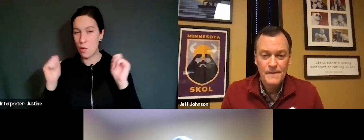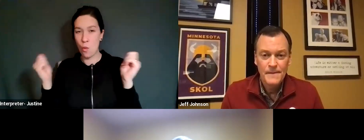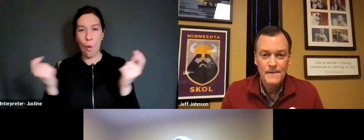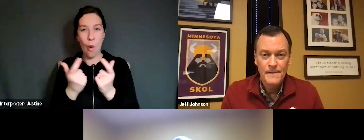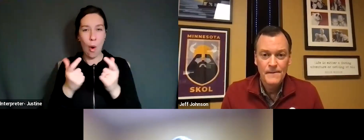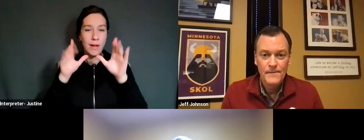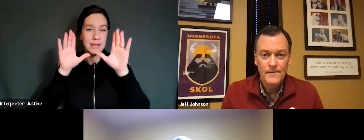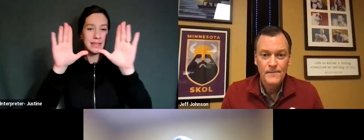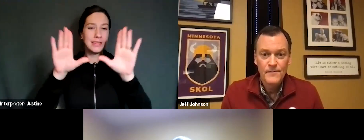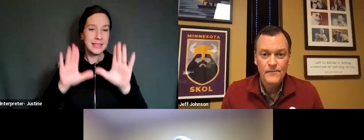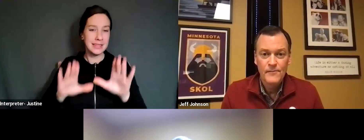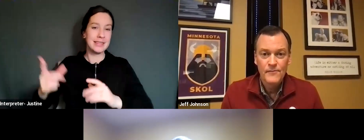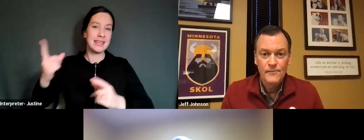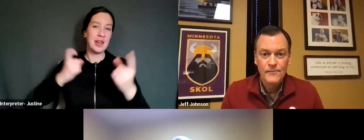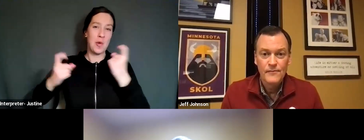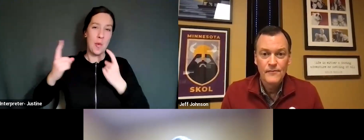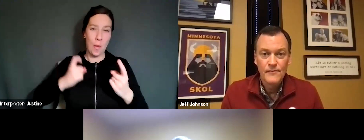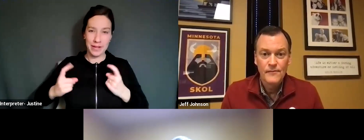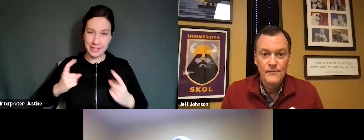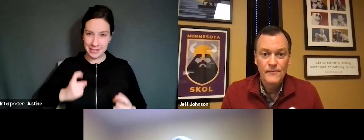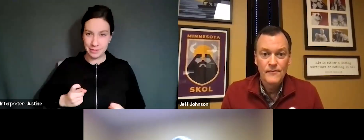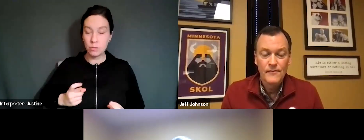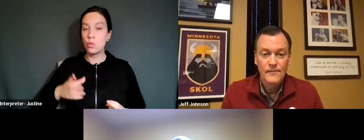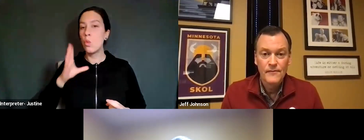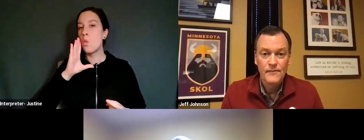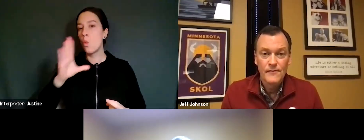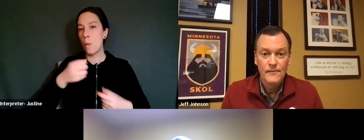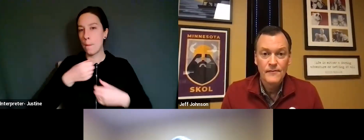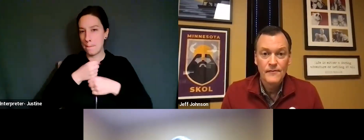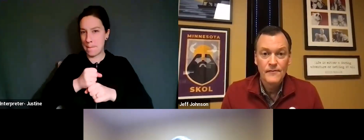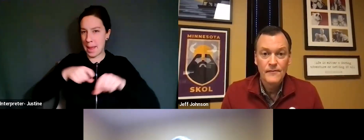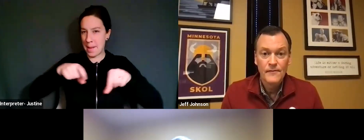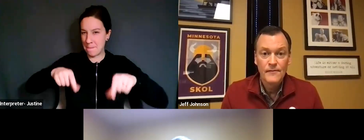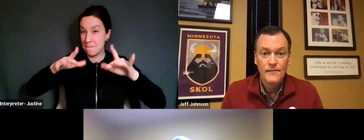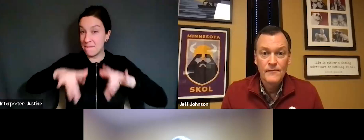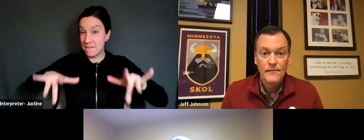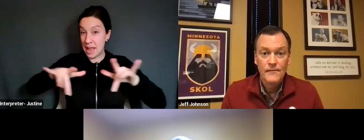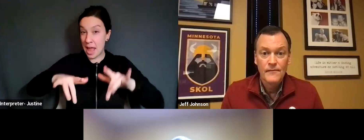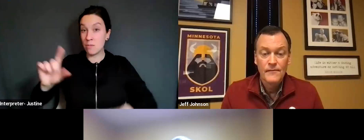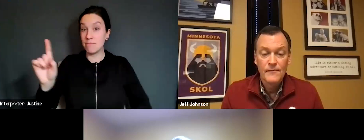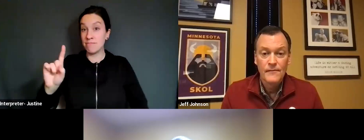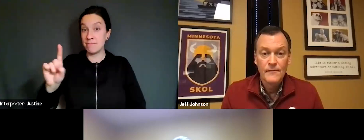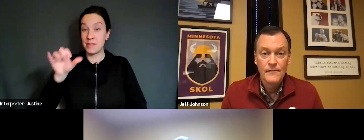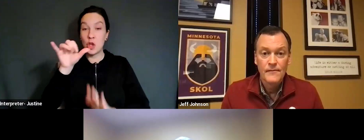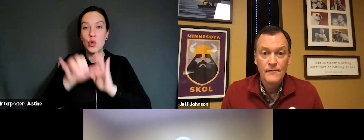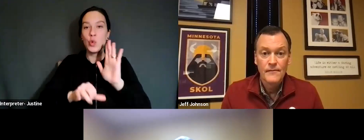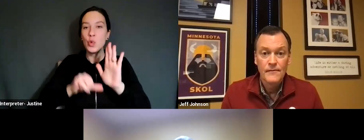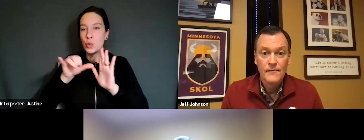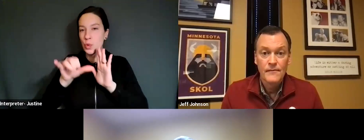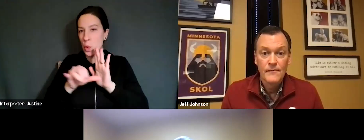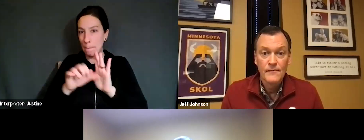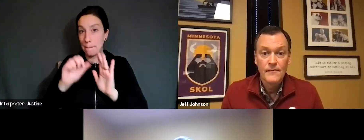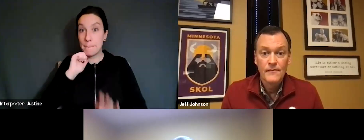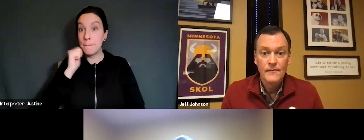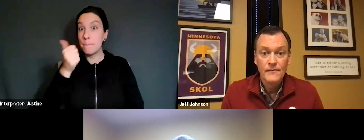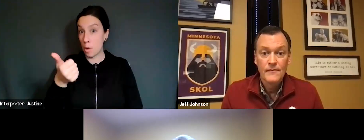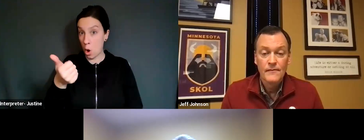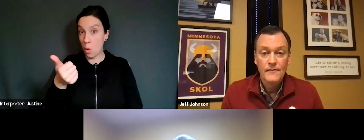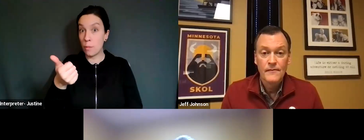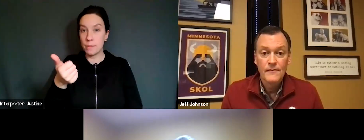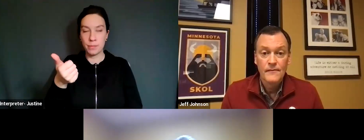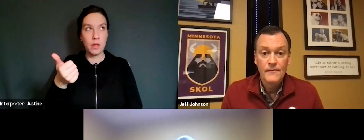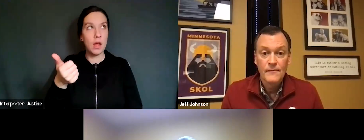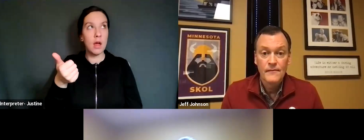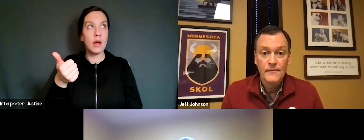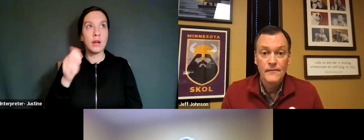questions tonight and for tuning in with us. We will make this available too on our YouTube channel tomorrow. Tomorrow by the end